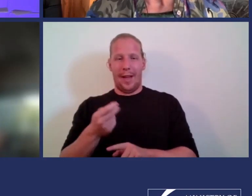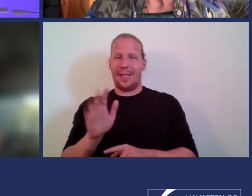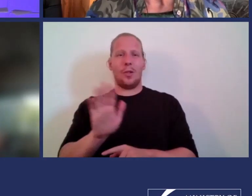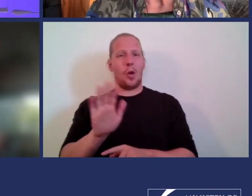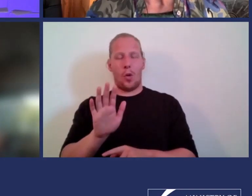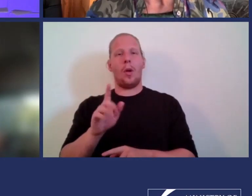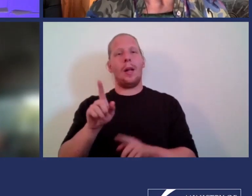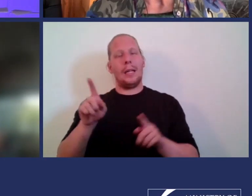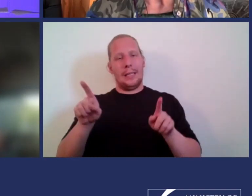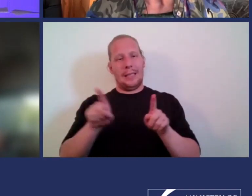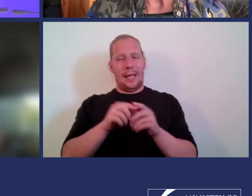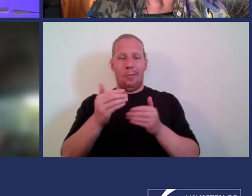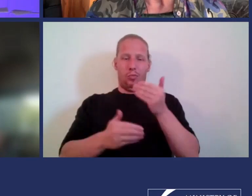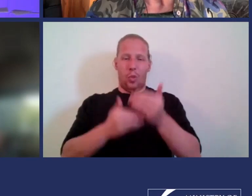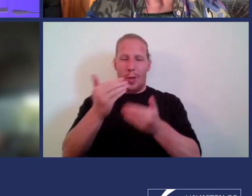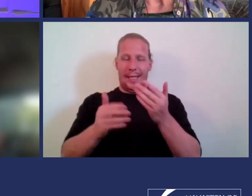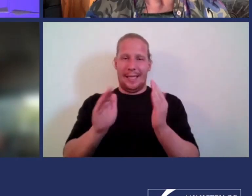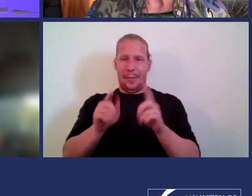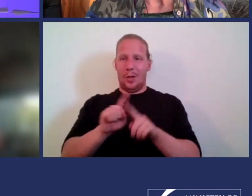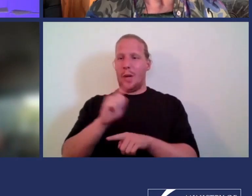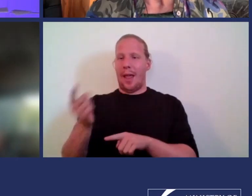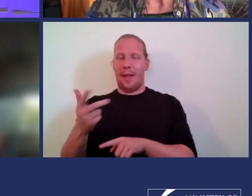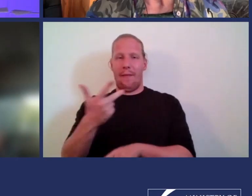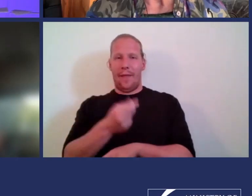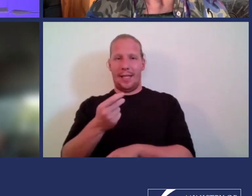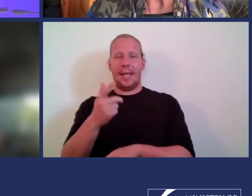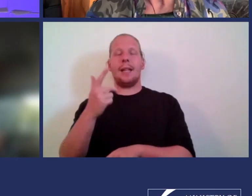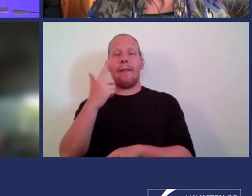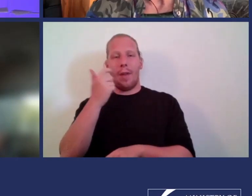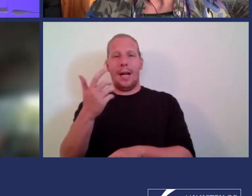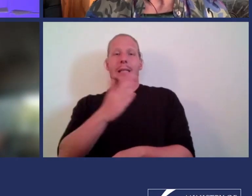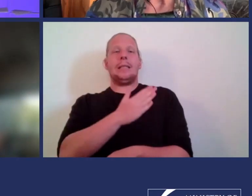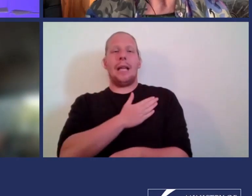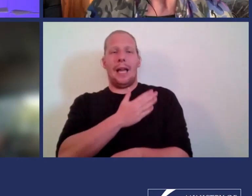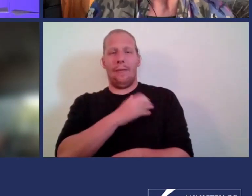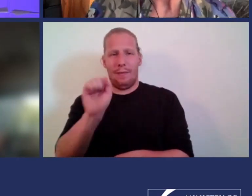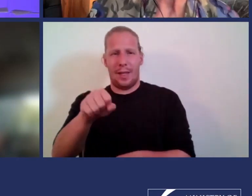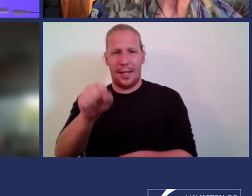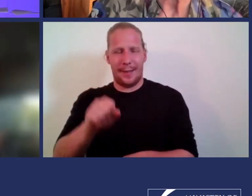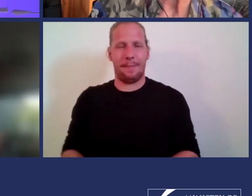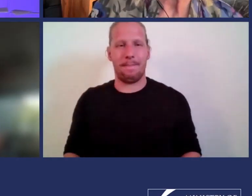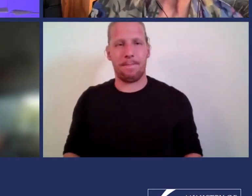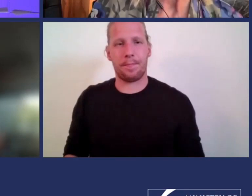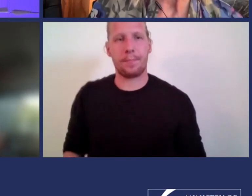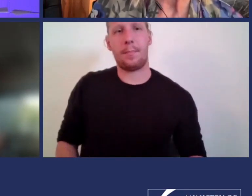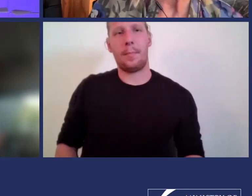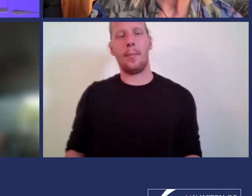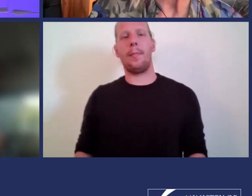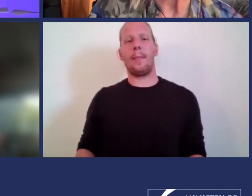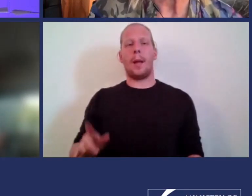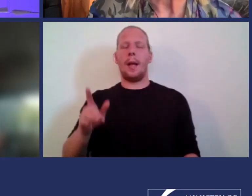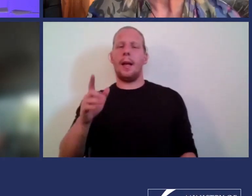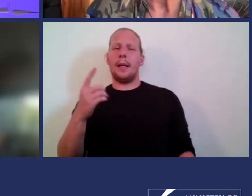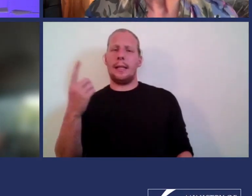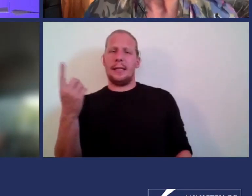typically go through and is found to be very safe. I just come back to you, Hinemoa, because someone was asking about comparing the adult vaccine